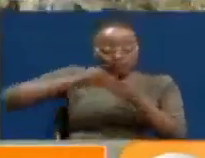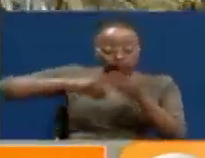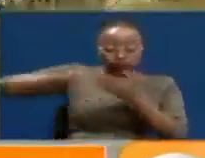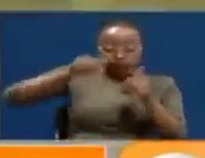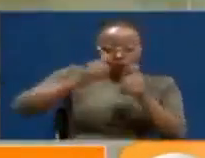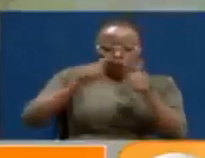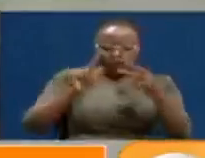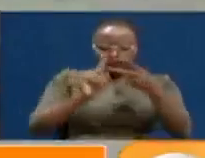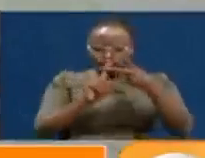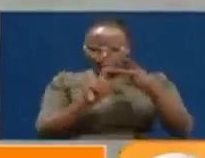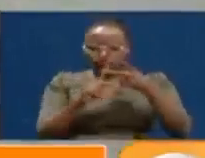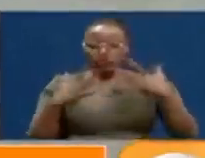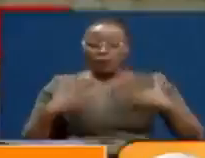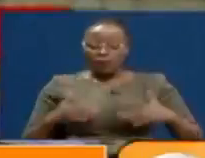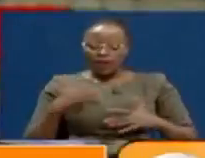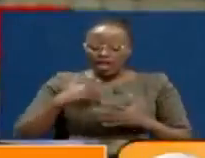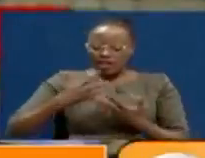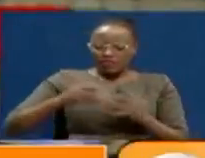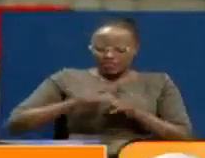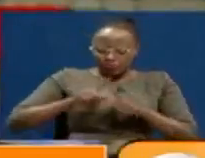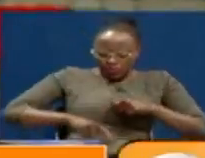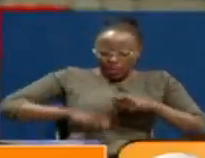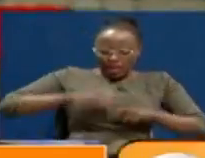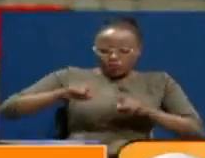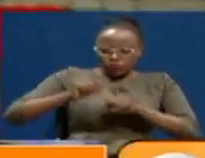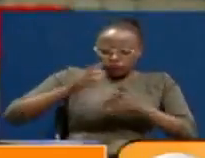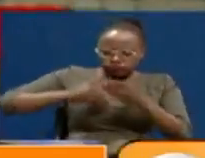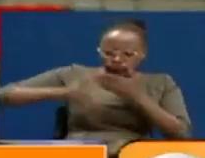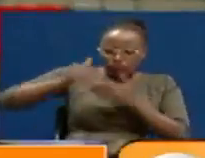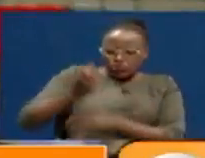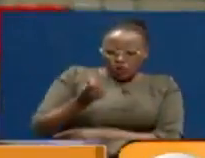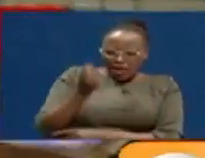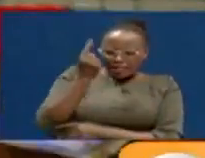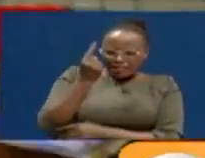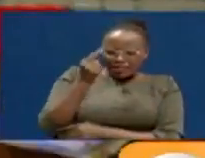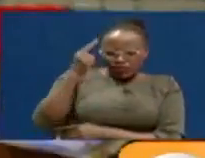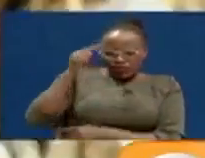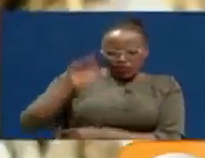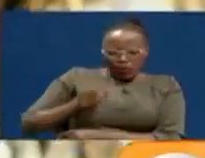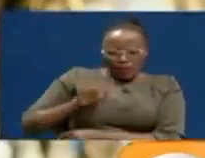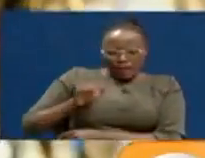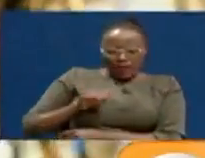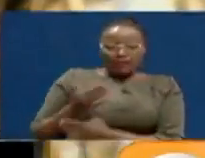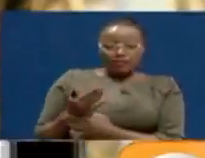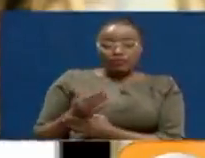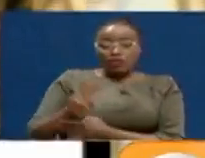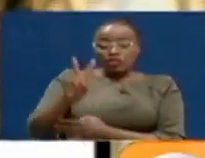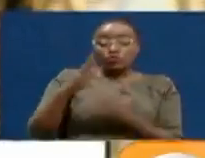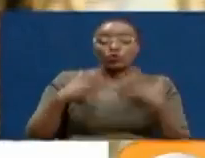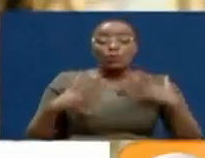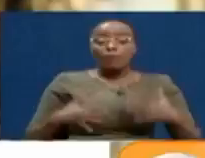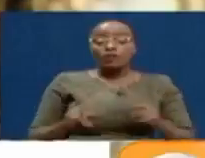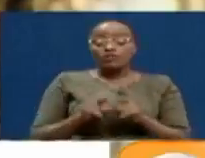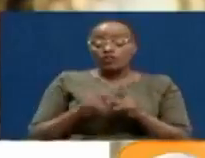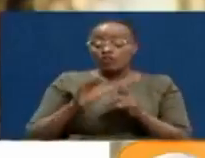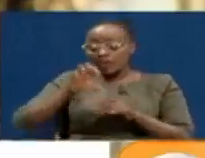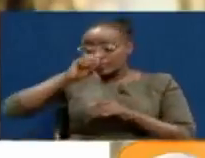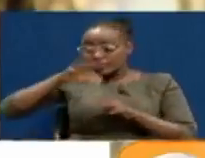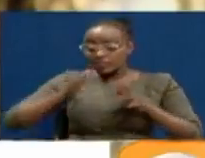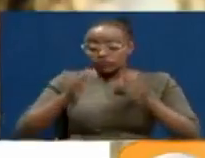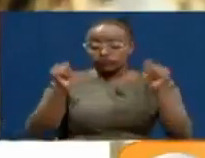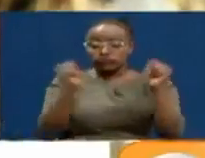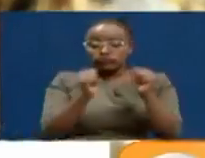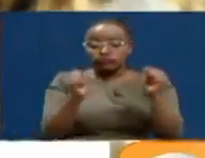pili ikafungwa na leso. Leso, we unaelewa leso ili ya kina mama. The two bodies, which City Mortuary has